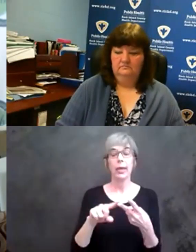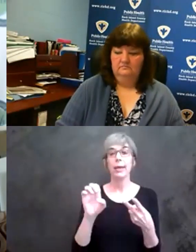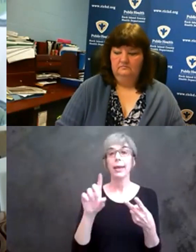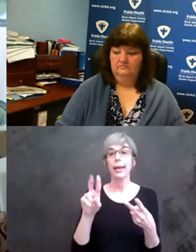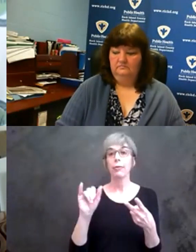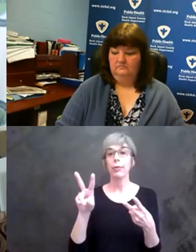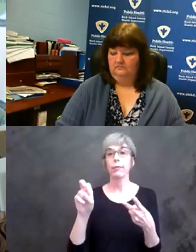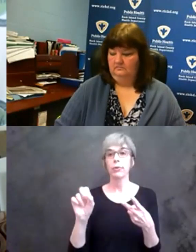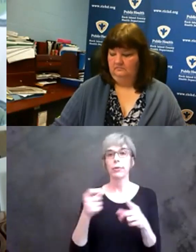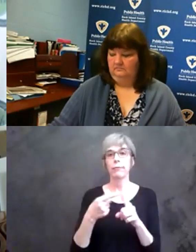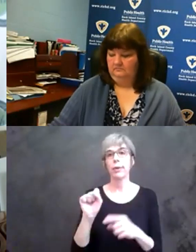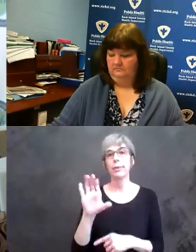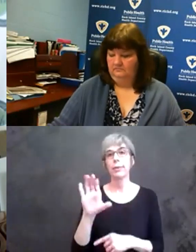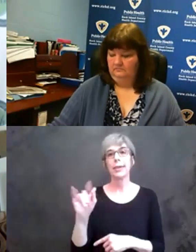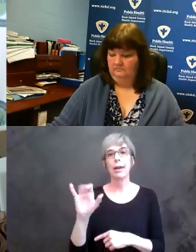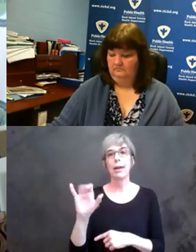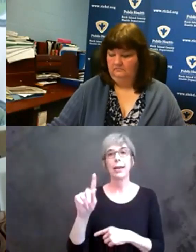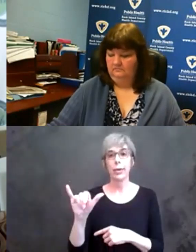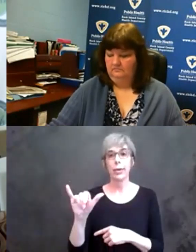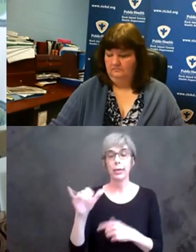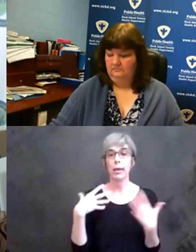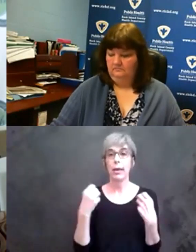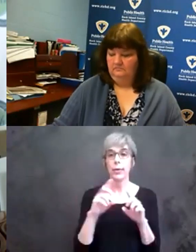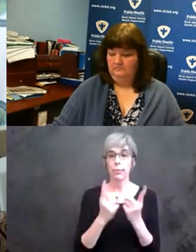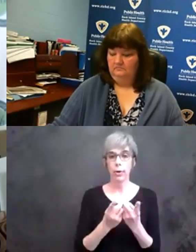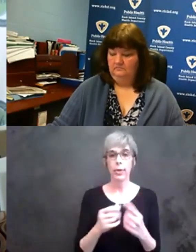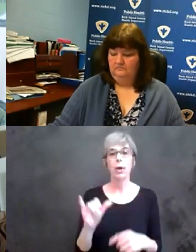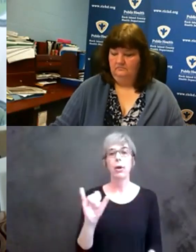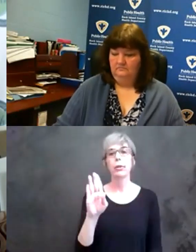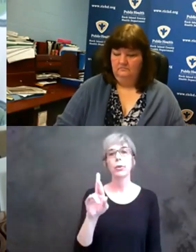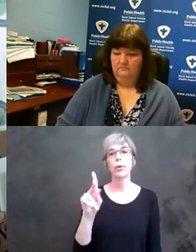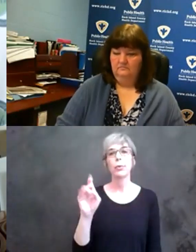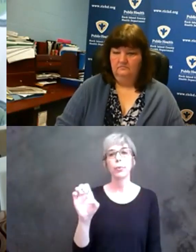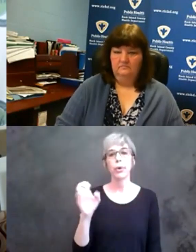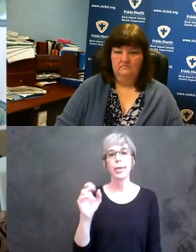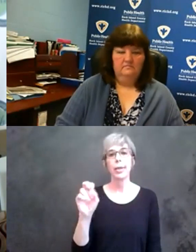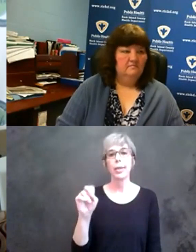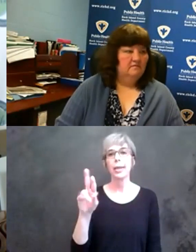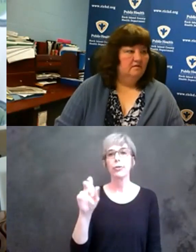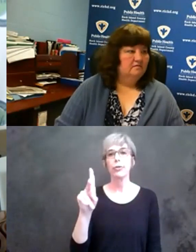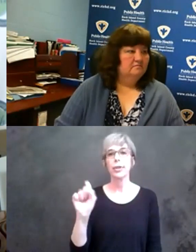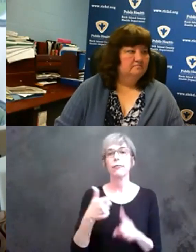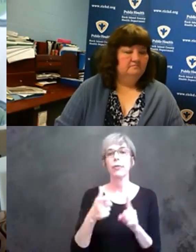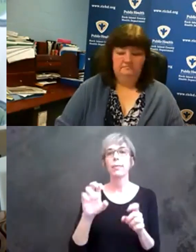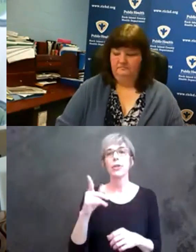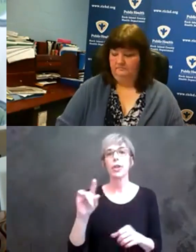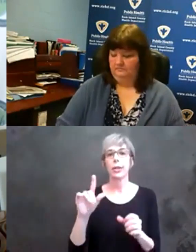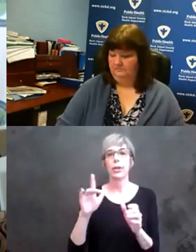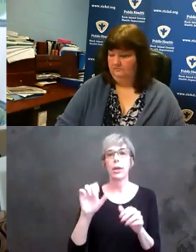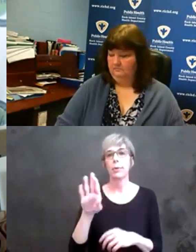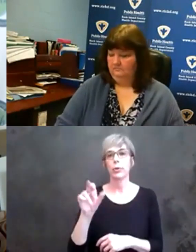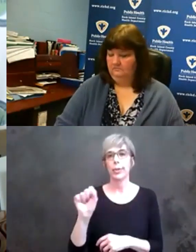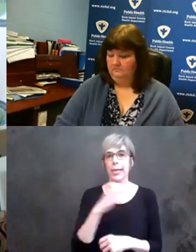Department, and Brooke Hendrickx of the Child Abuse Council. All of them will have prepared statements, and then we'll take your questions